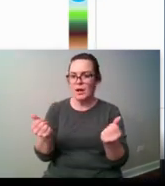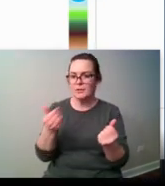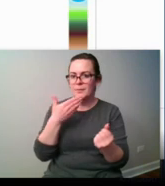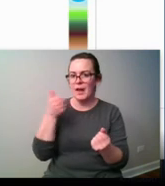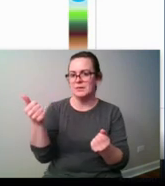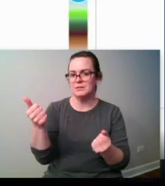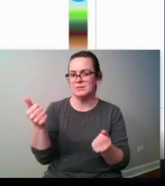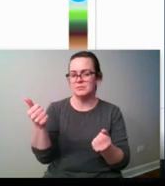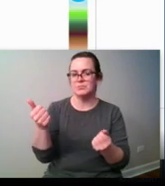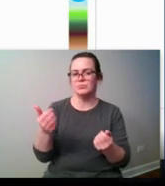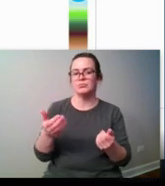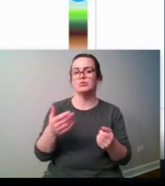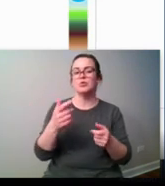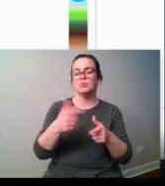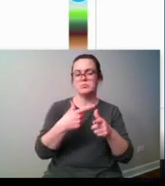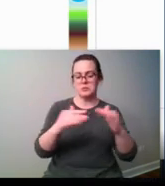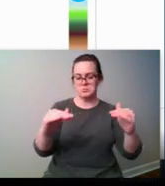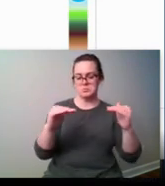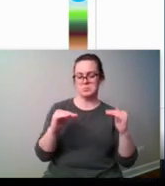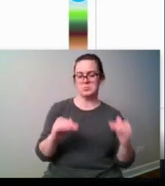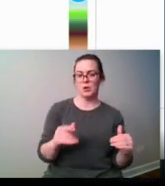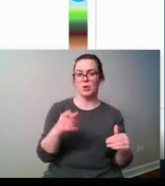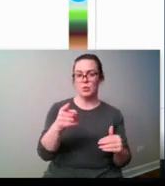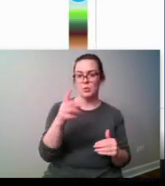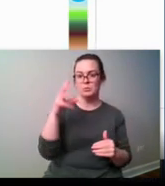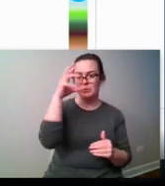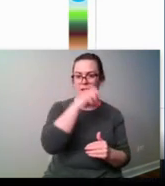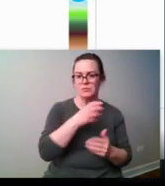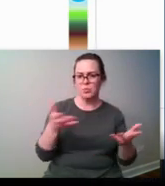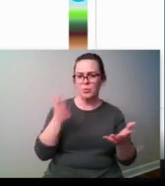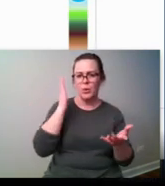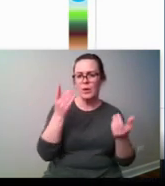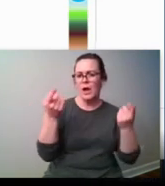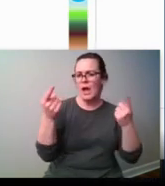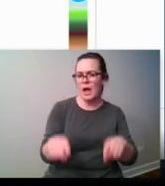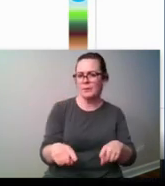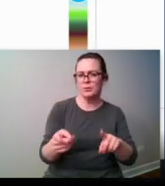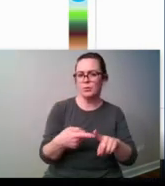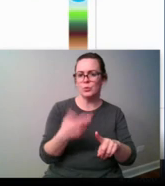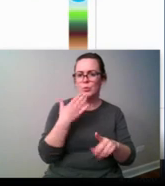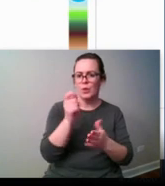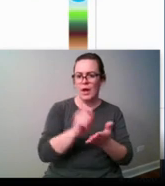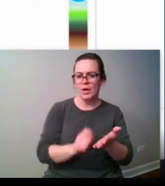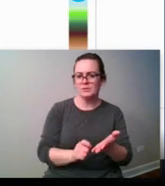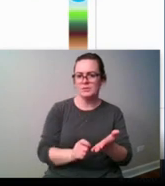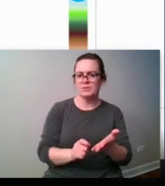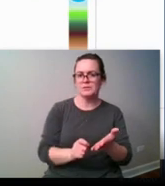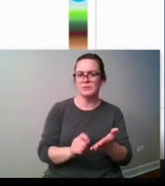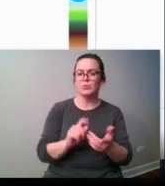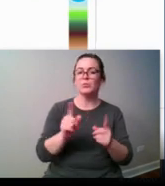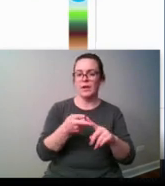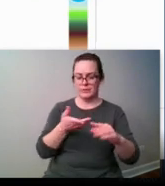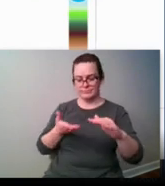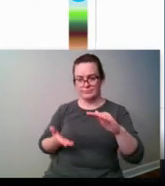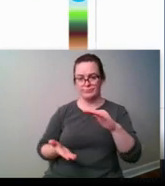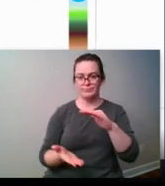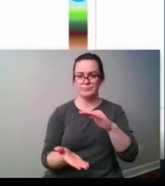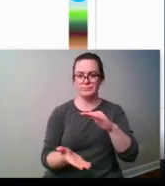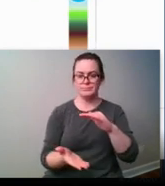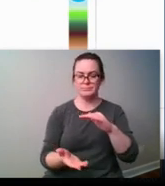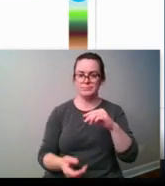prediction. Tell me what you think is going to happen to each of these crayons as I put them in the oven.